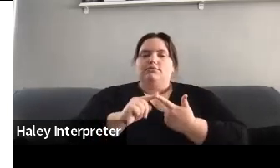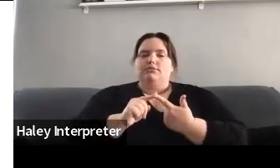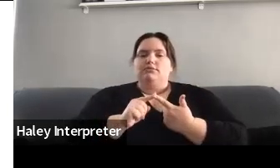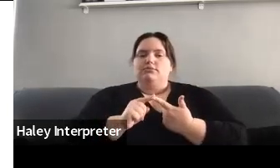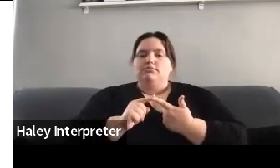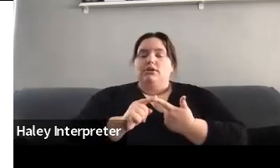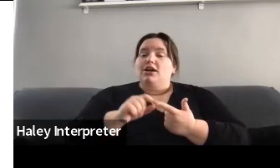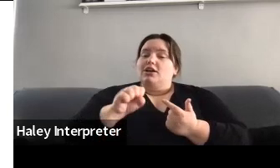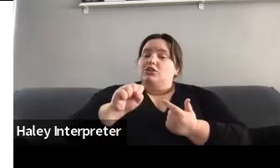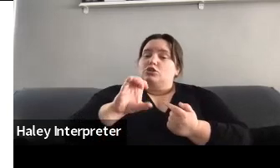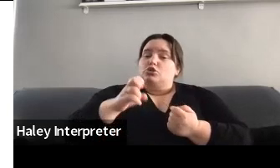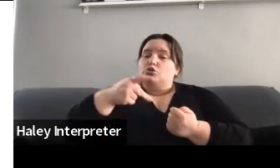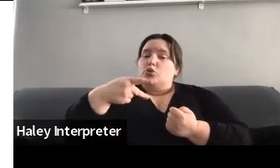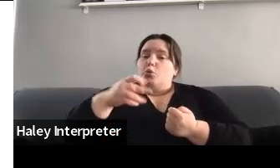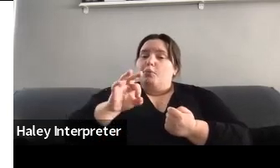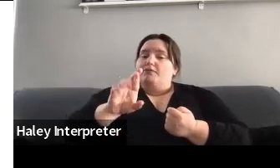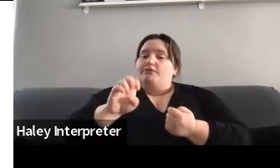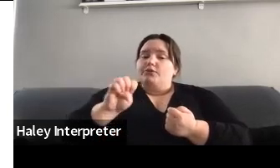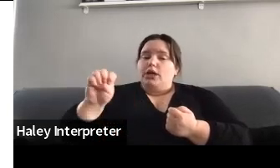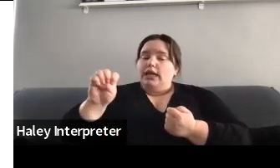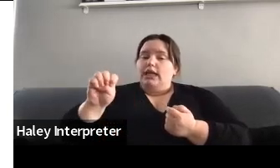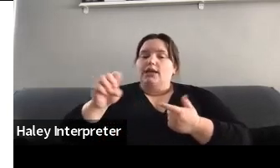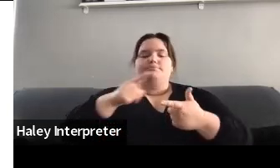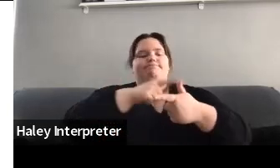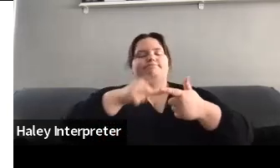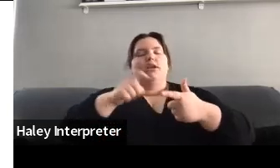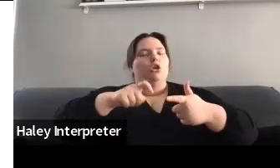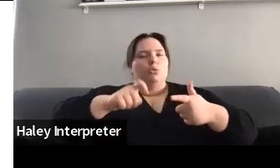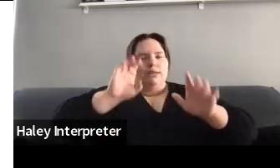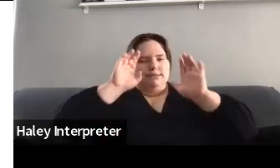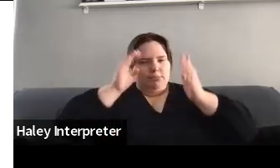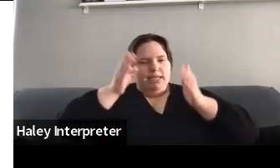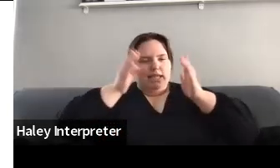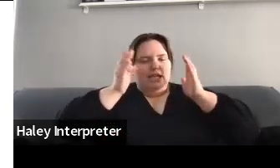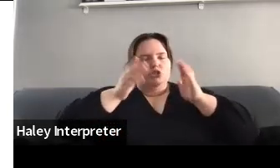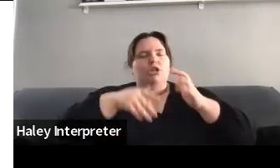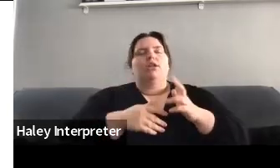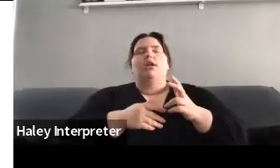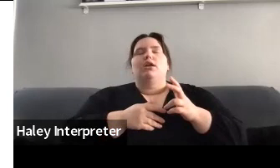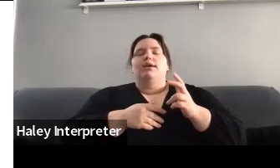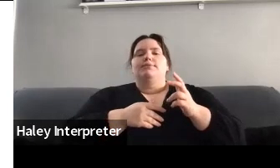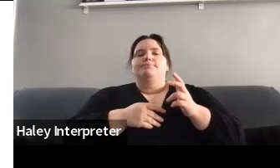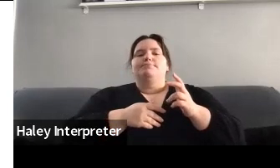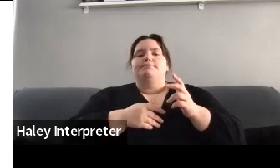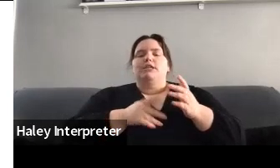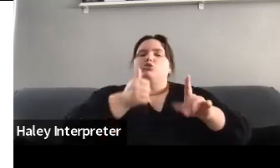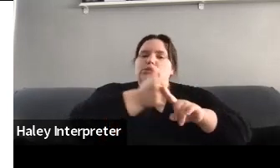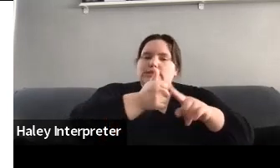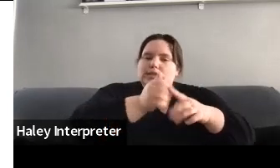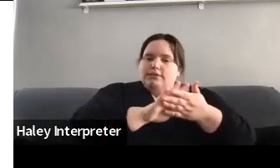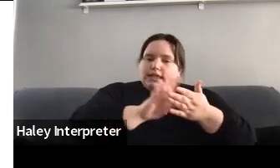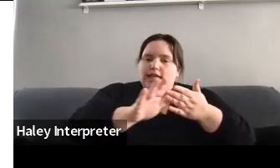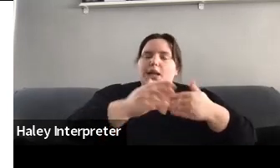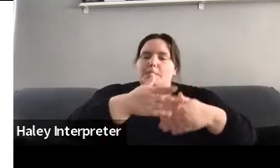Scoop Free has one. The one thing to pay attention to if you're going to get one of these self-cleaning litter boxes is